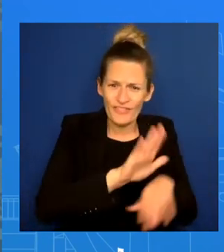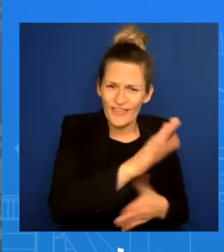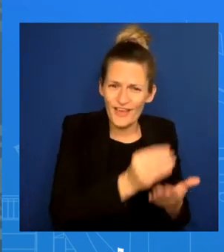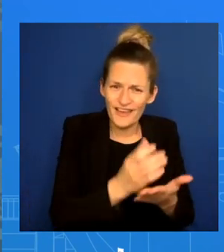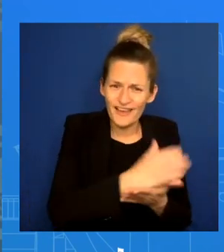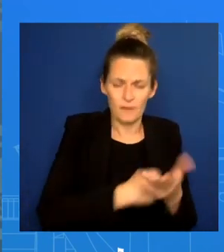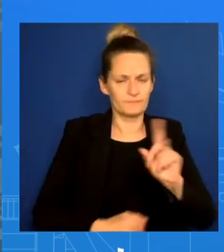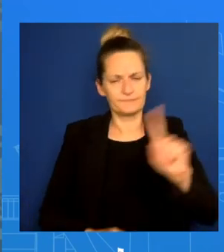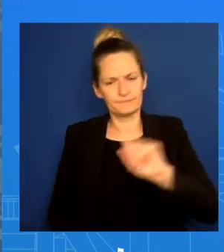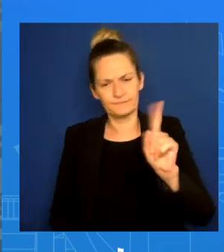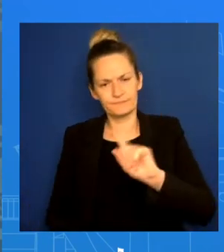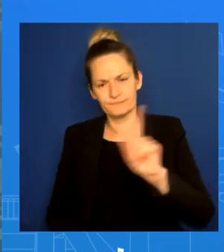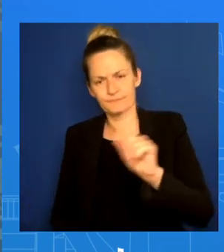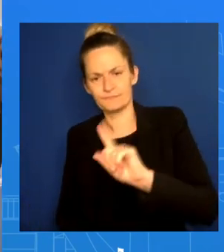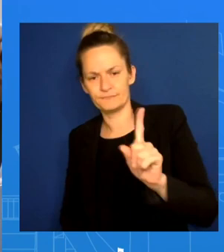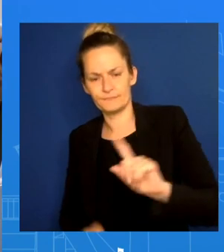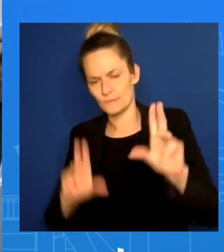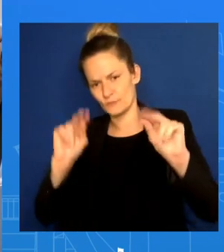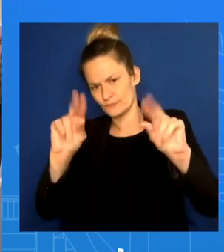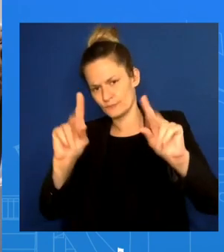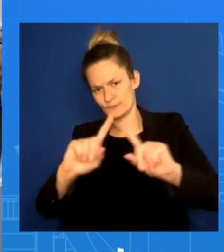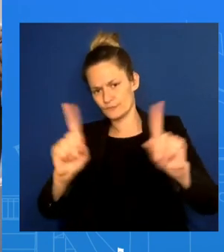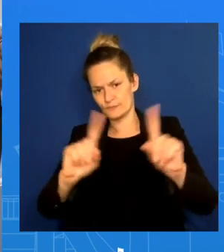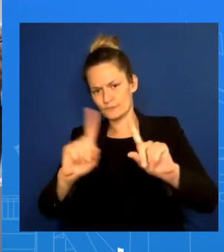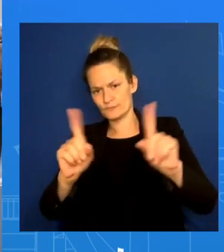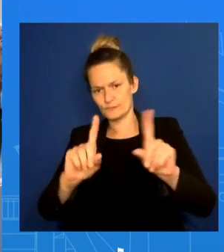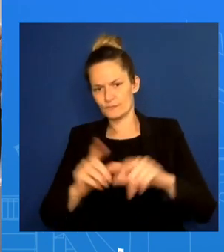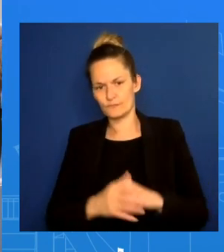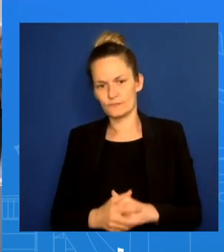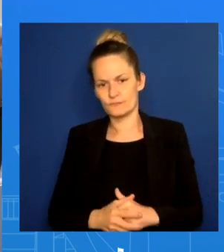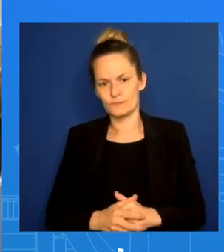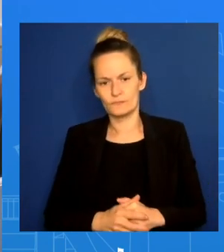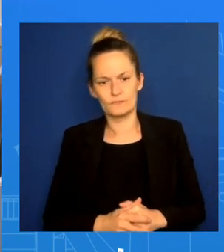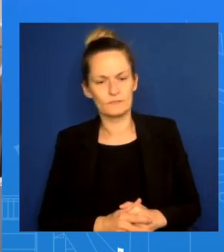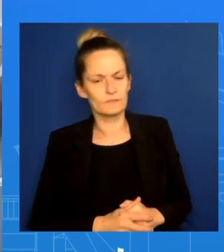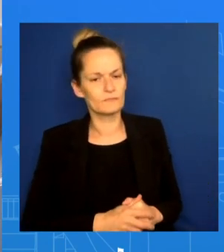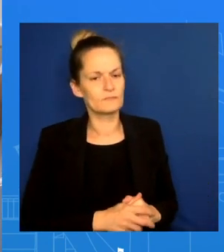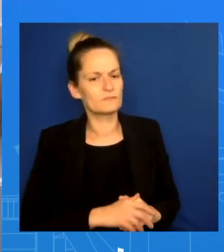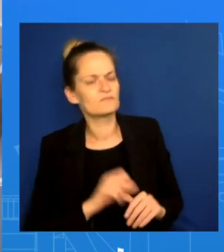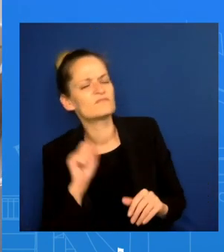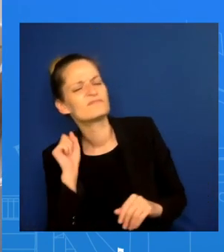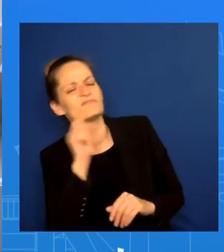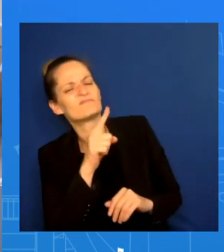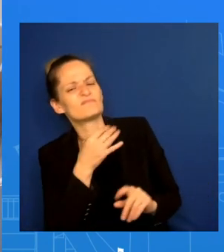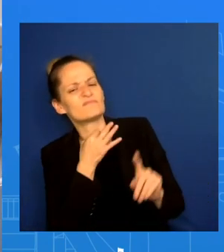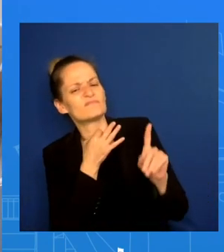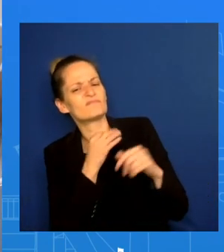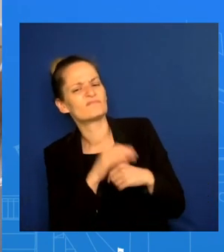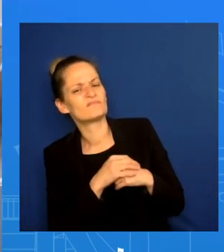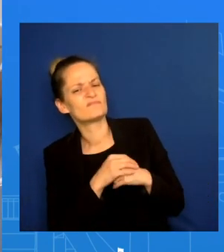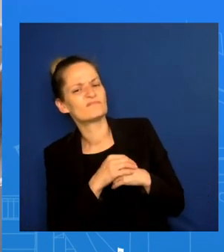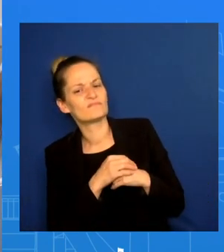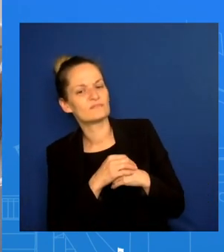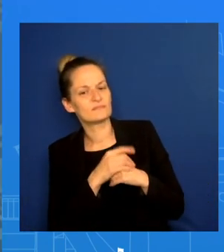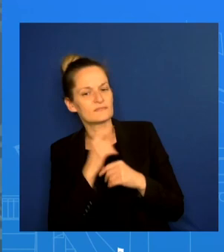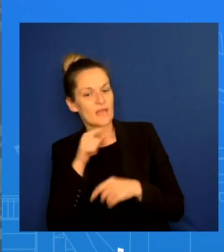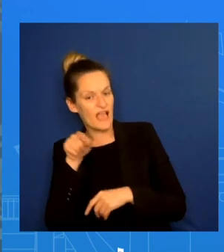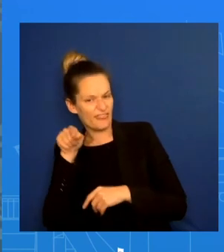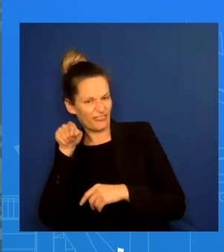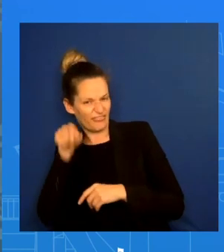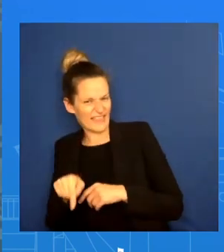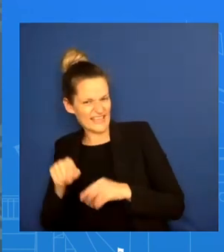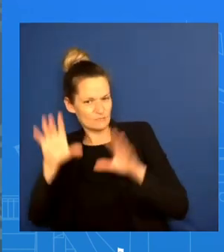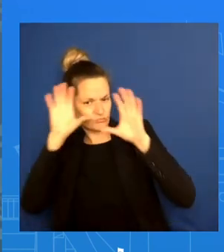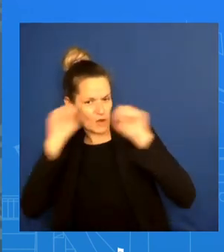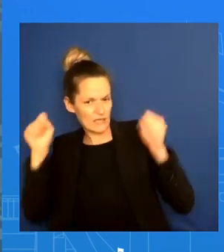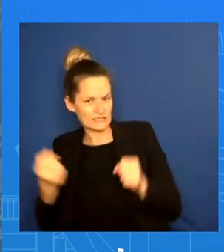on the other side, it was this president's plans that contributed to inflation, right? No, it was not.